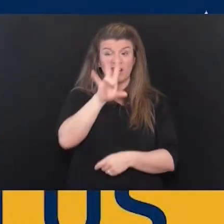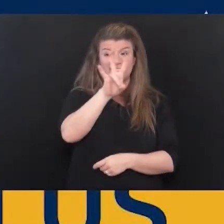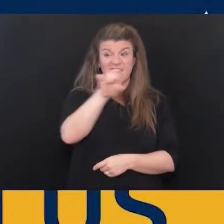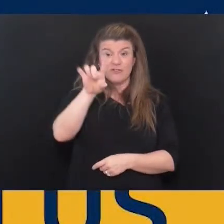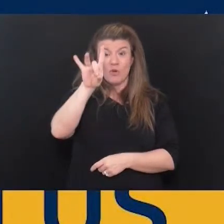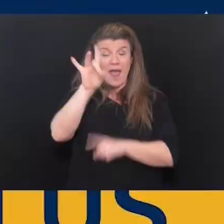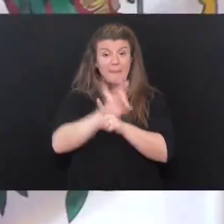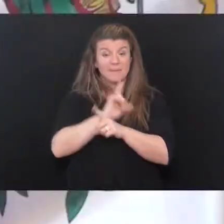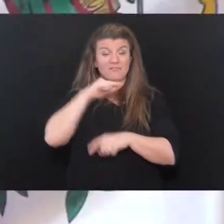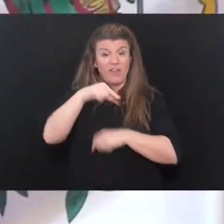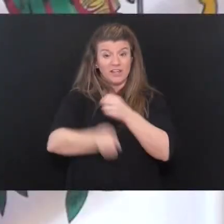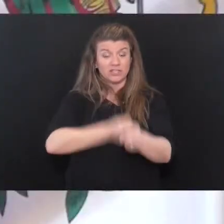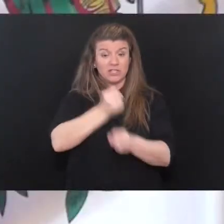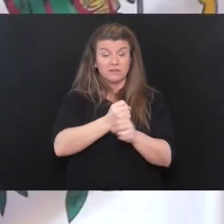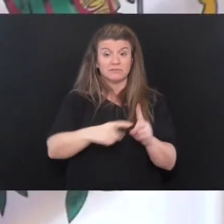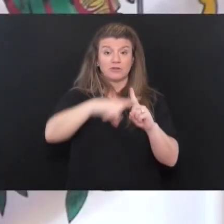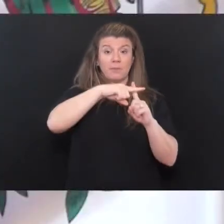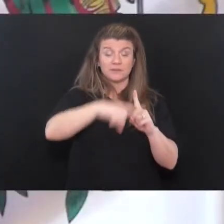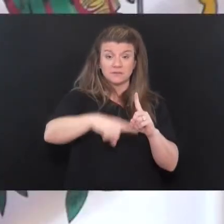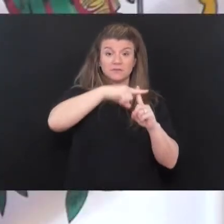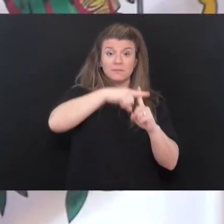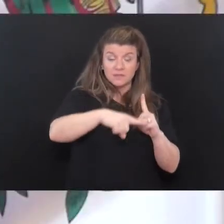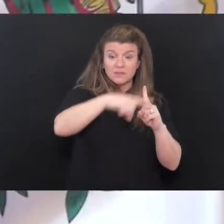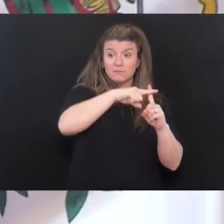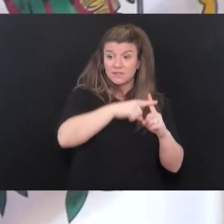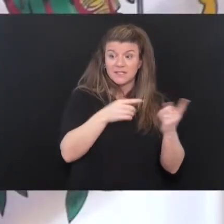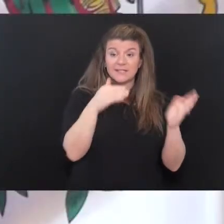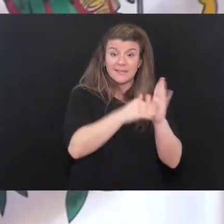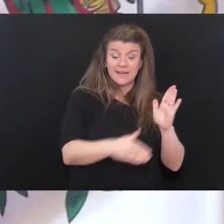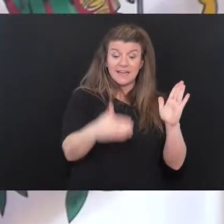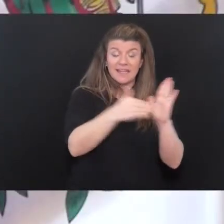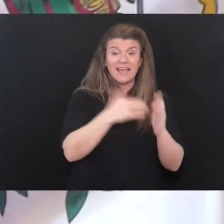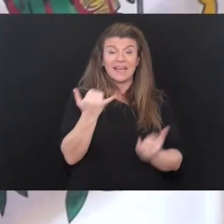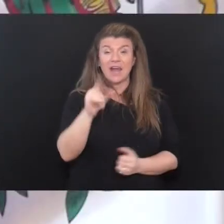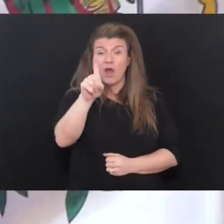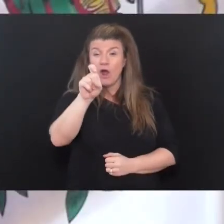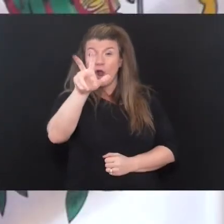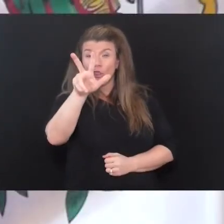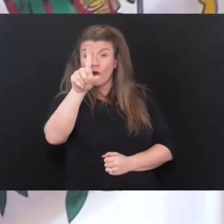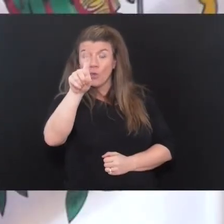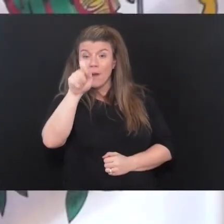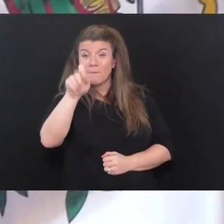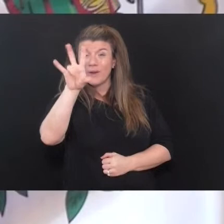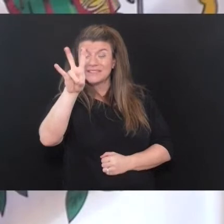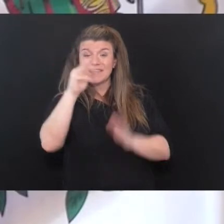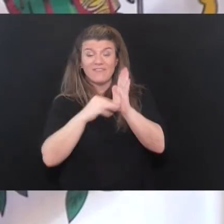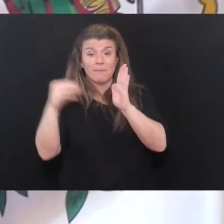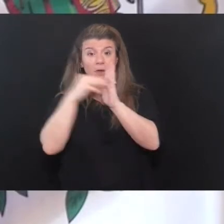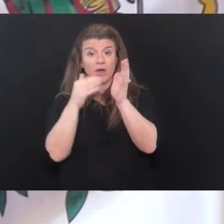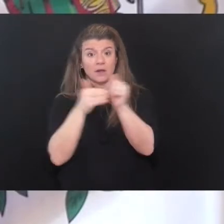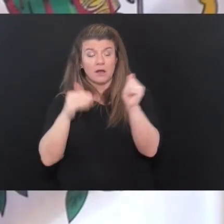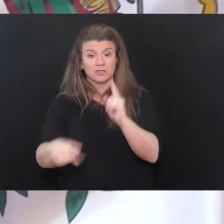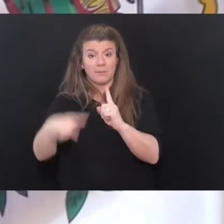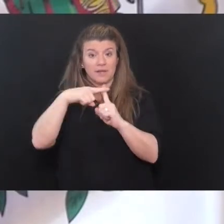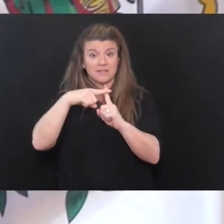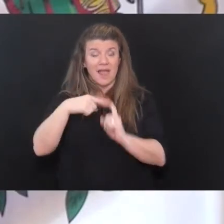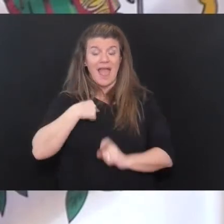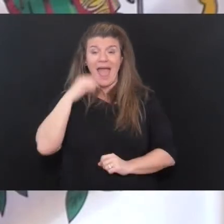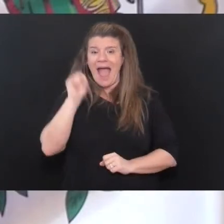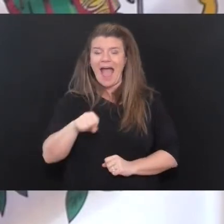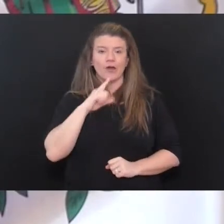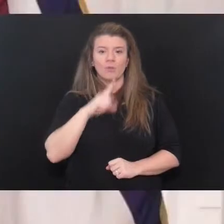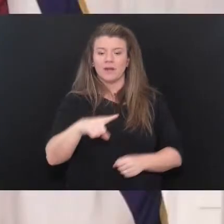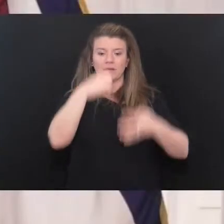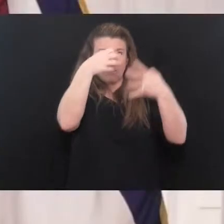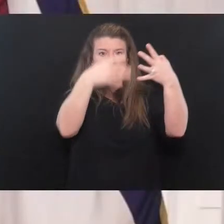year 2021. We're now at $131.7 million of surplus, and I could go on and on